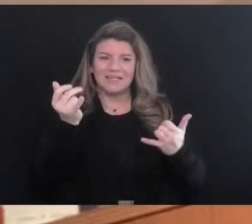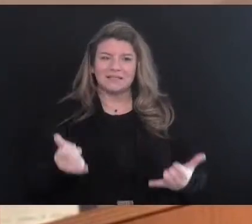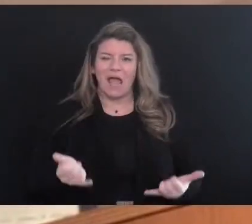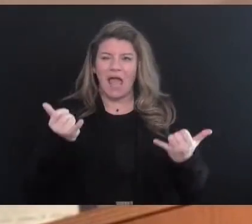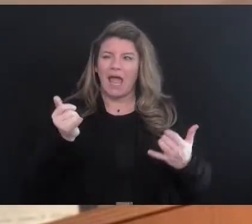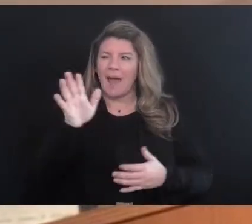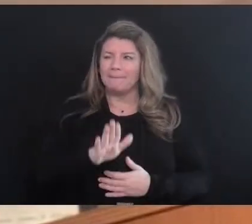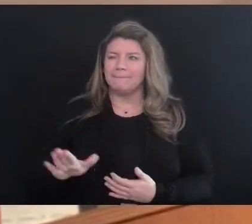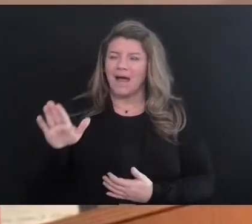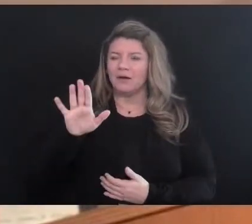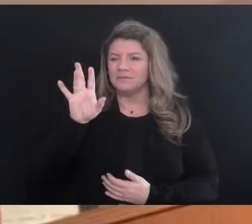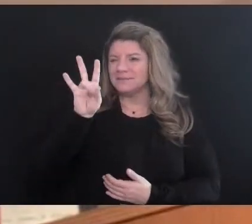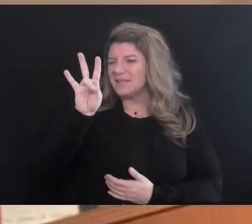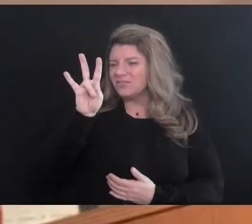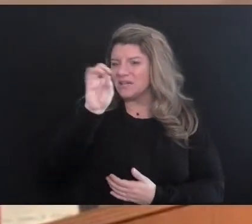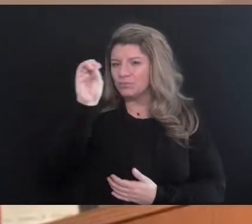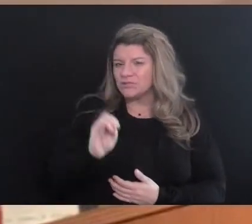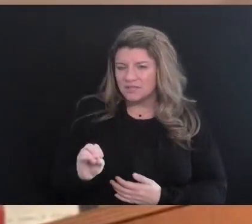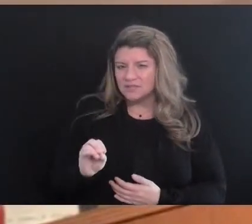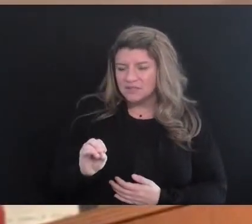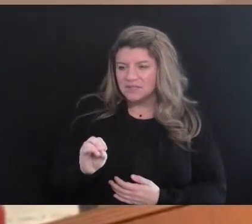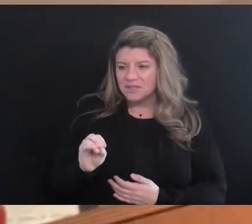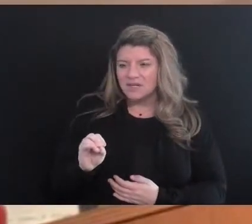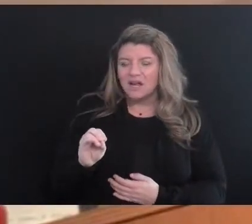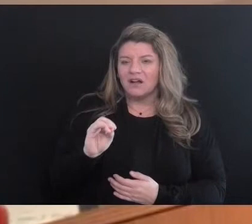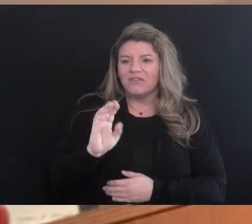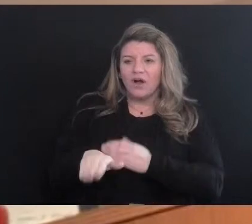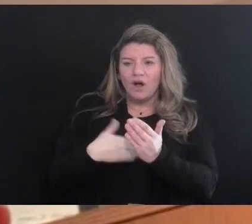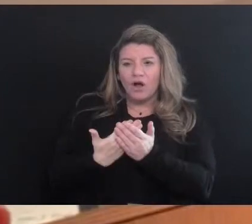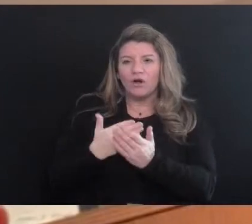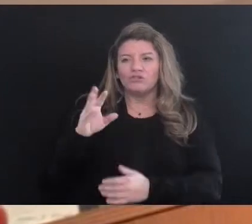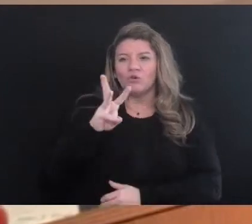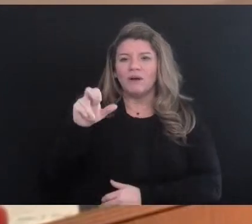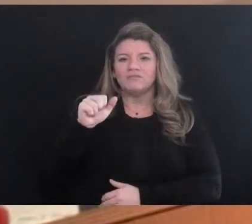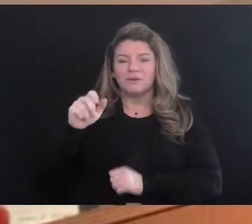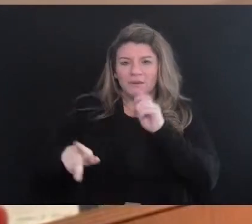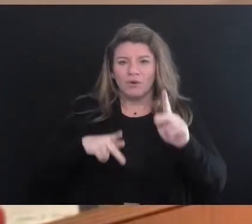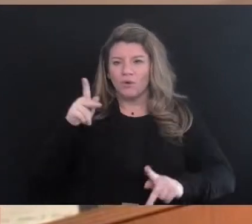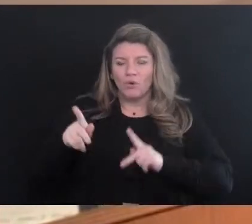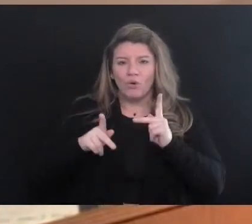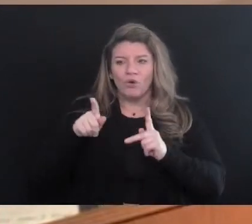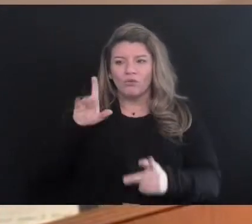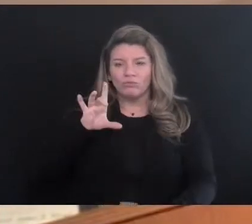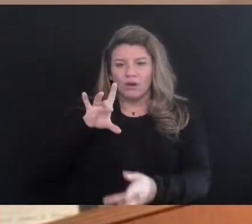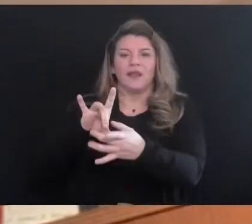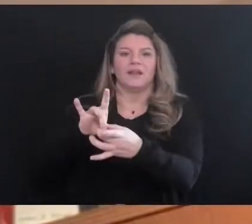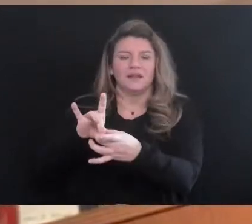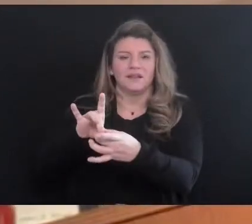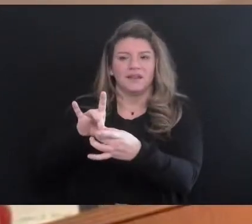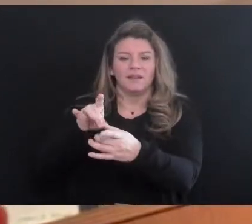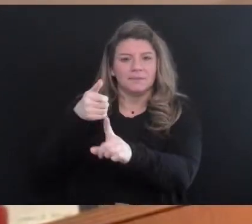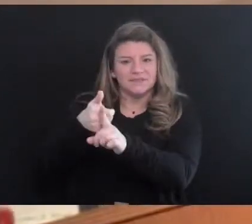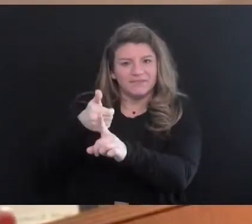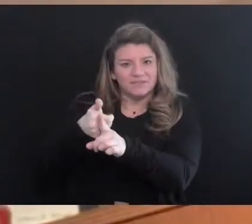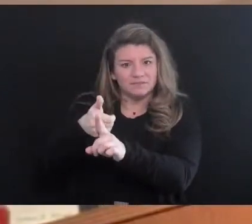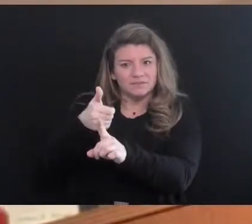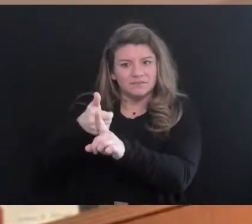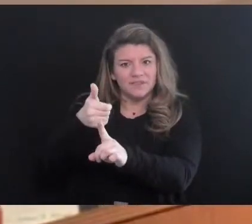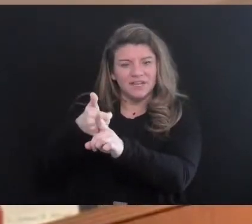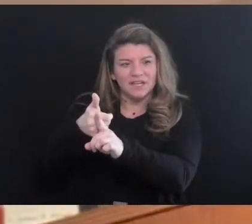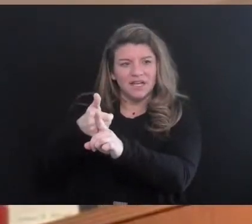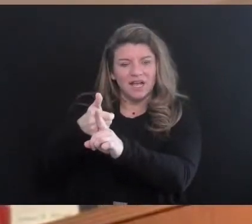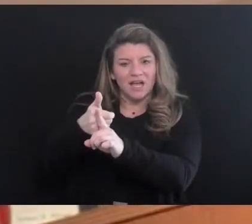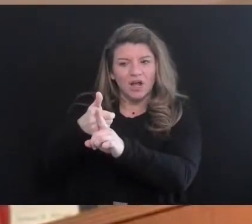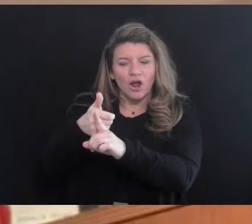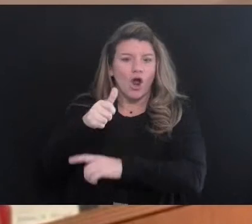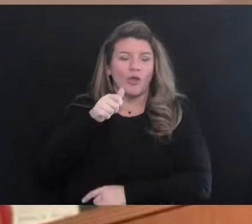about 17% of West Virginians related to themselves are just